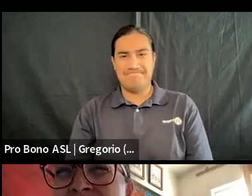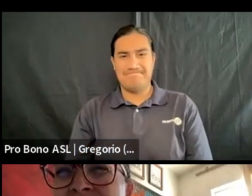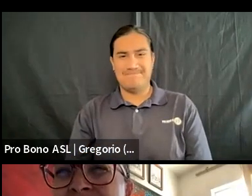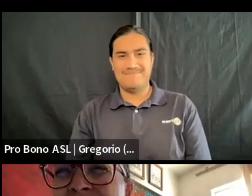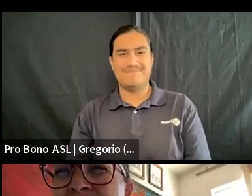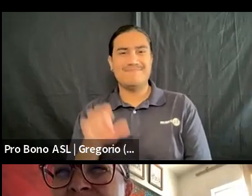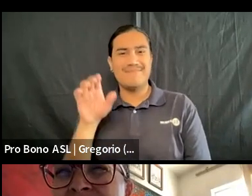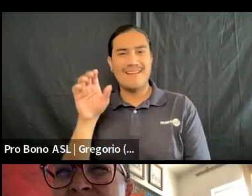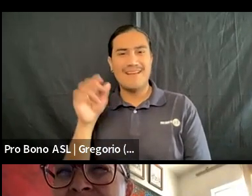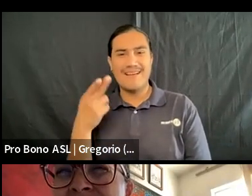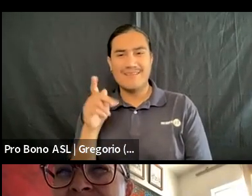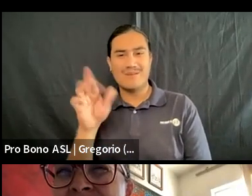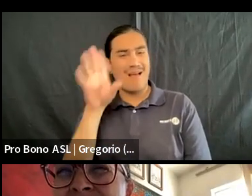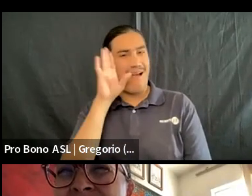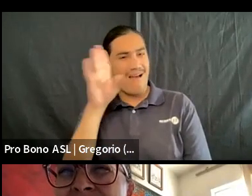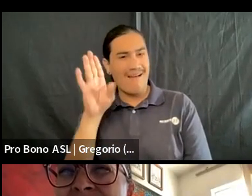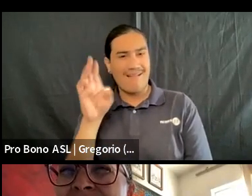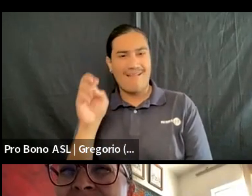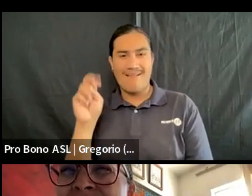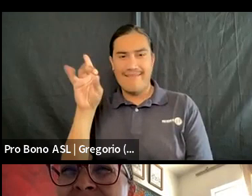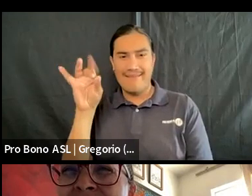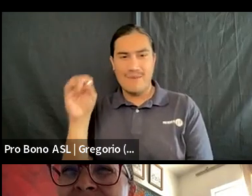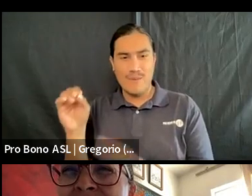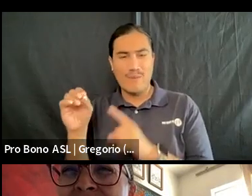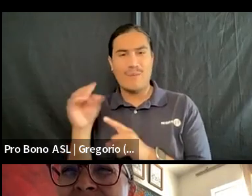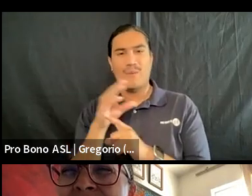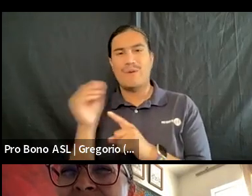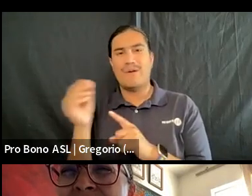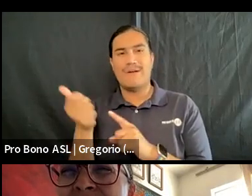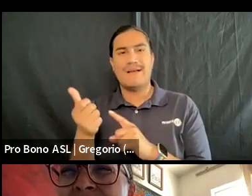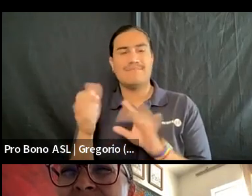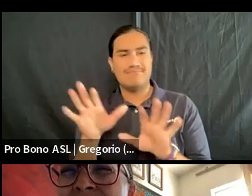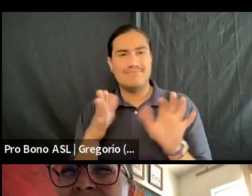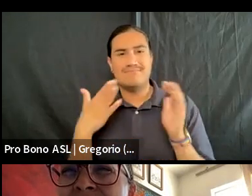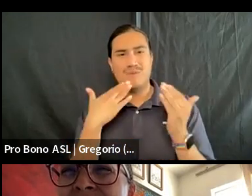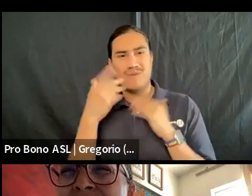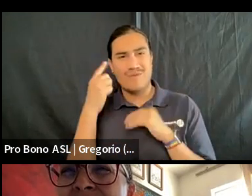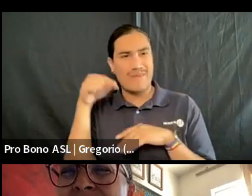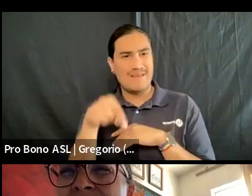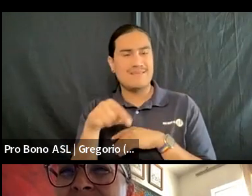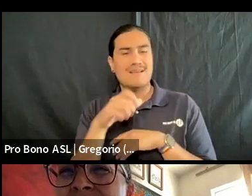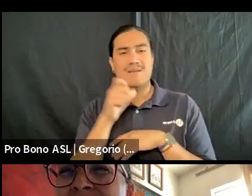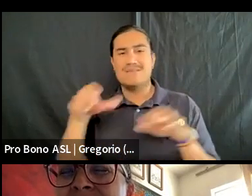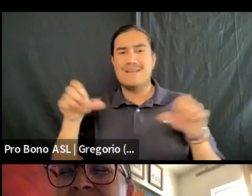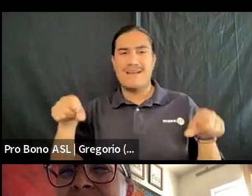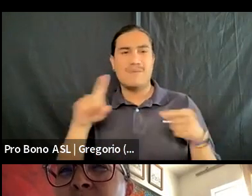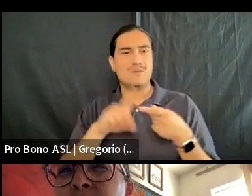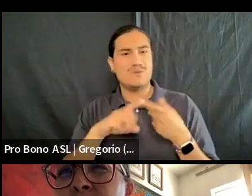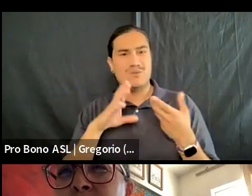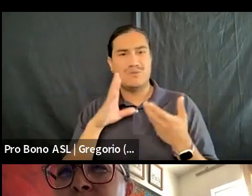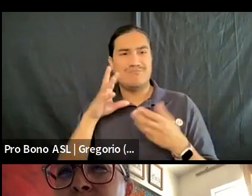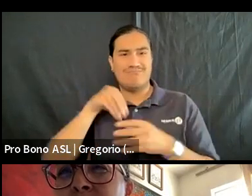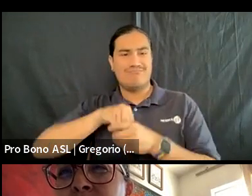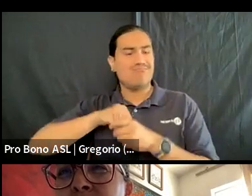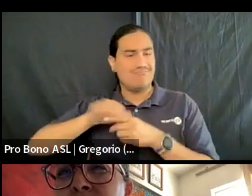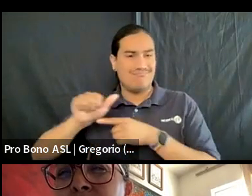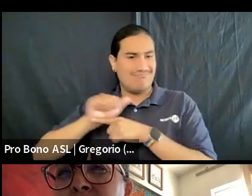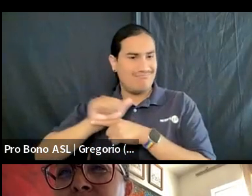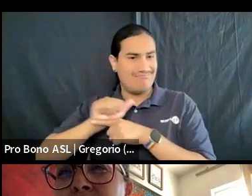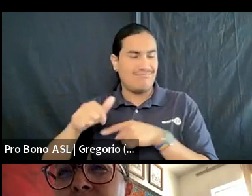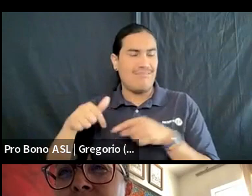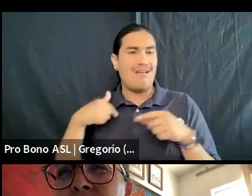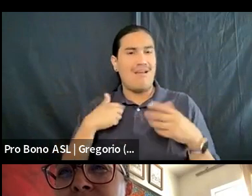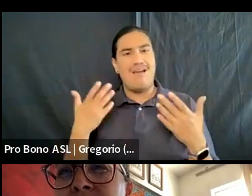Yes. Hi, Cándido and Daphnie and the other friends. Thank you for this. I was not able to be part of the exercise. Like I